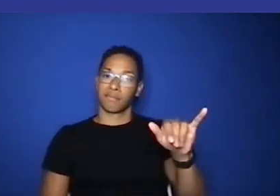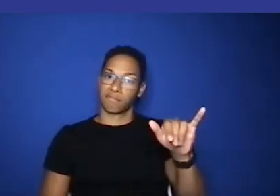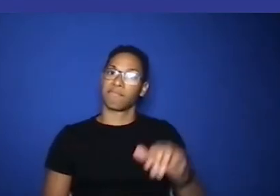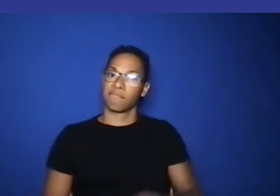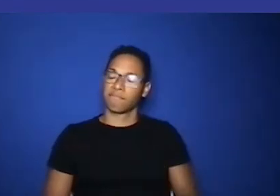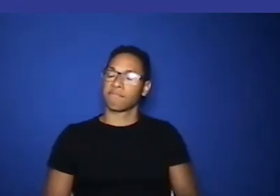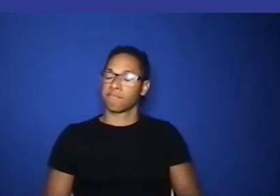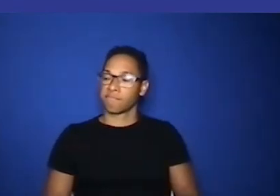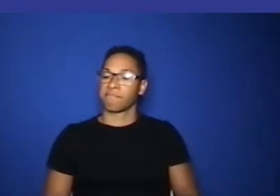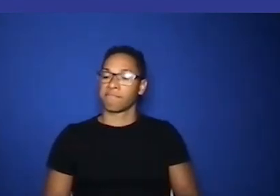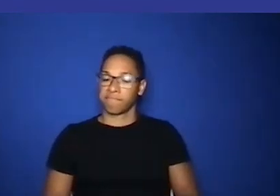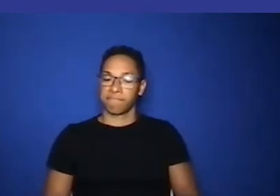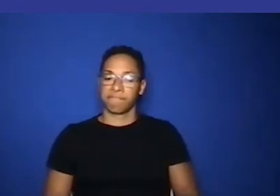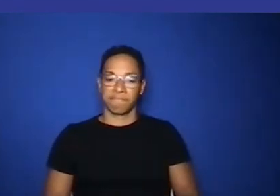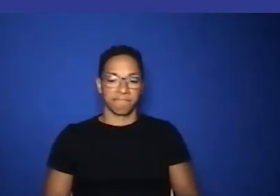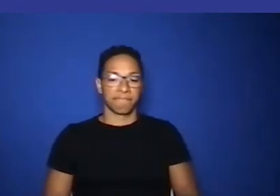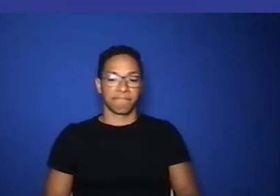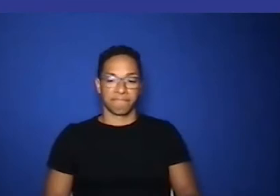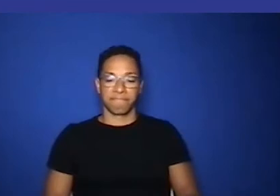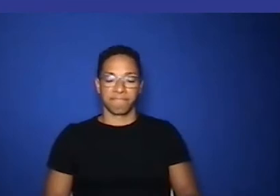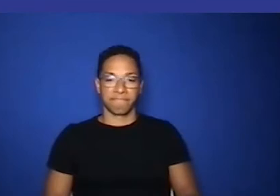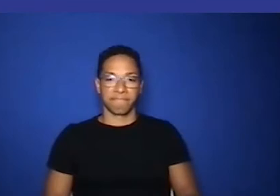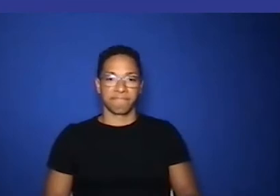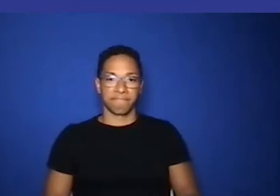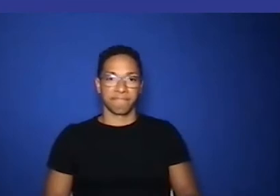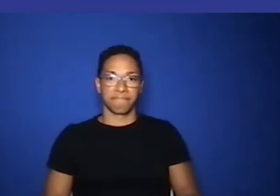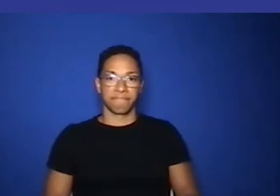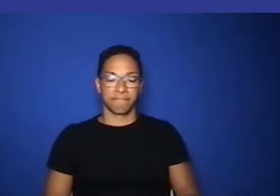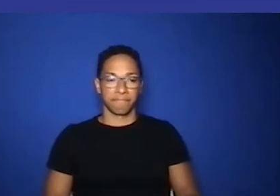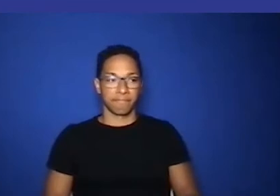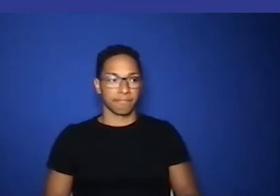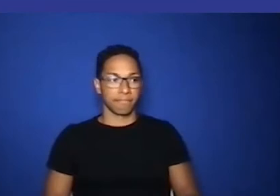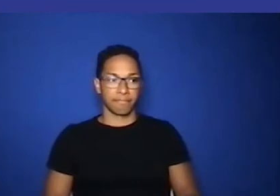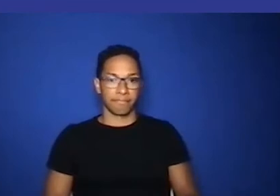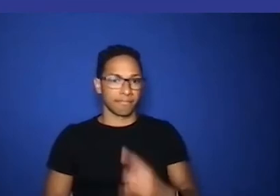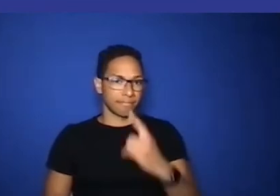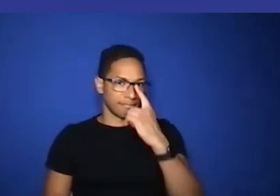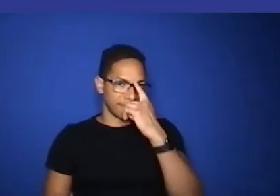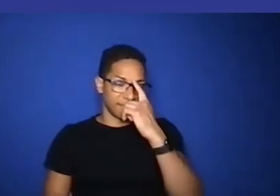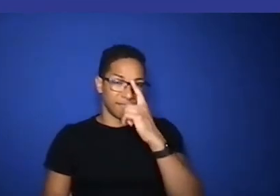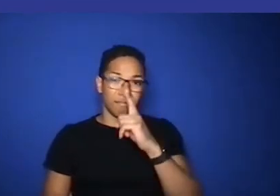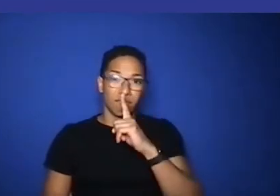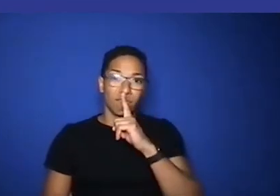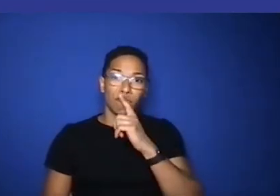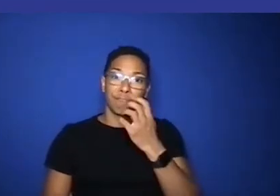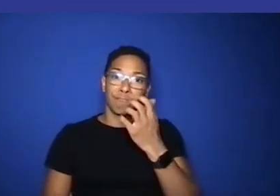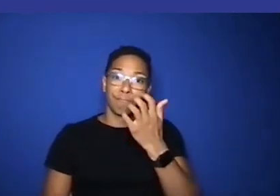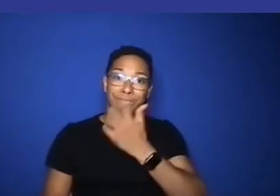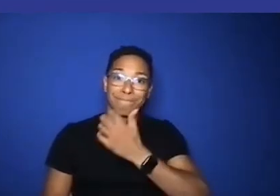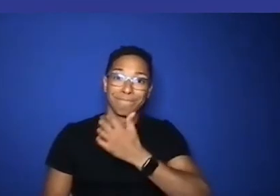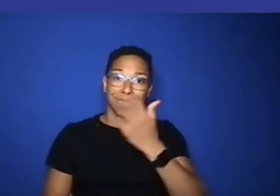incredible place to come to this point too together,